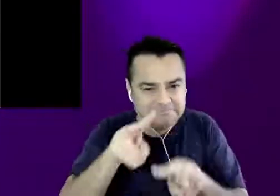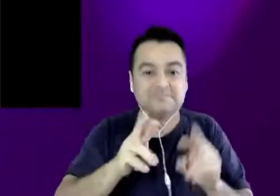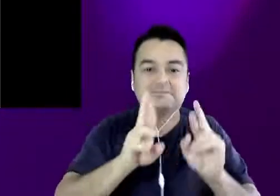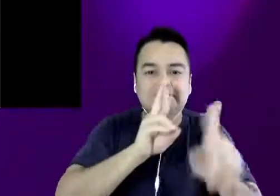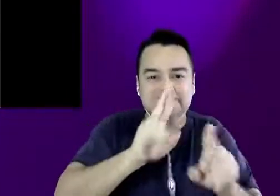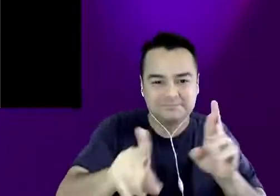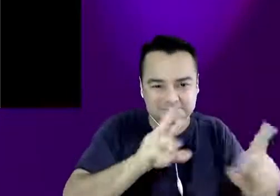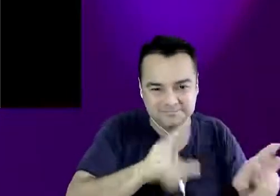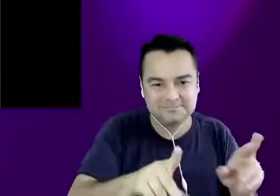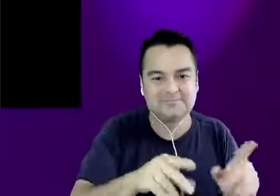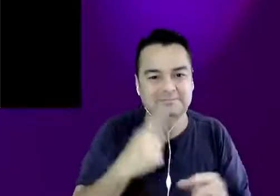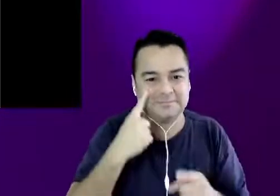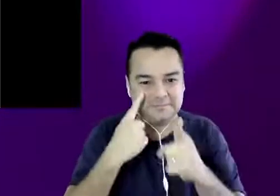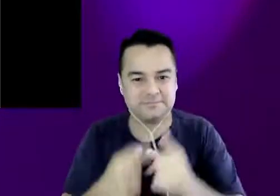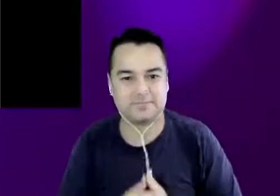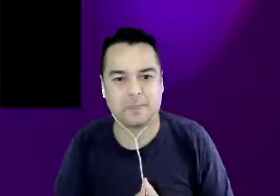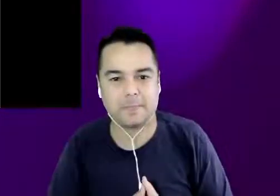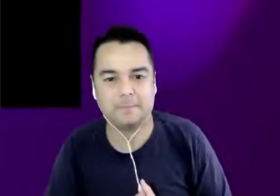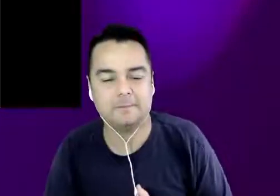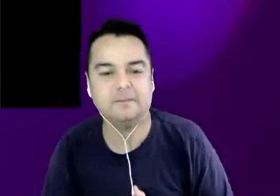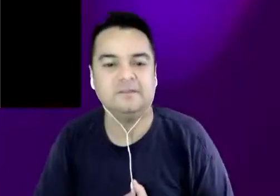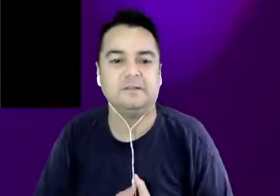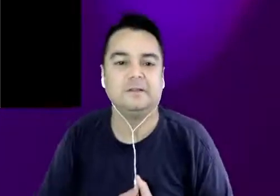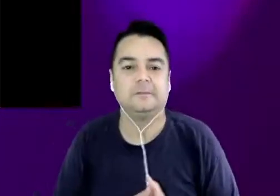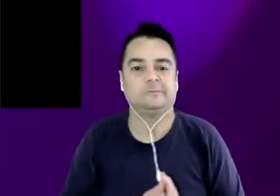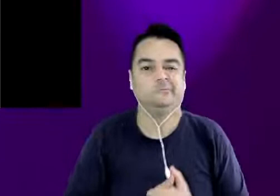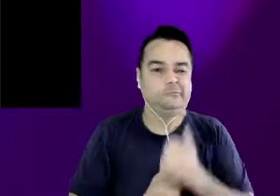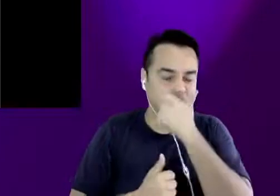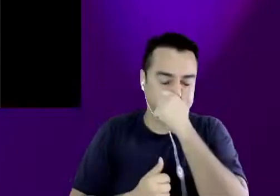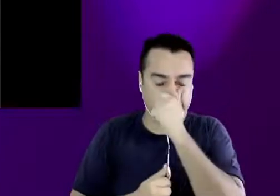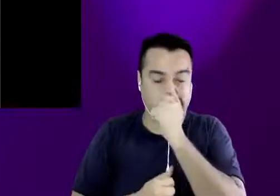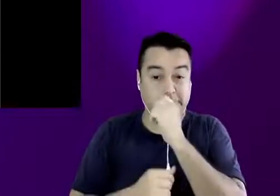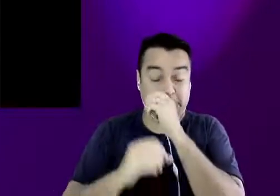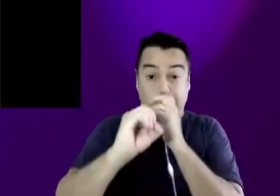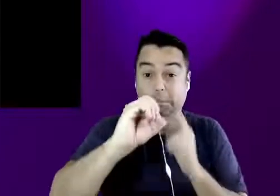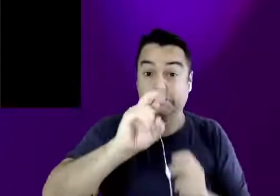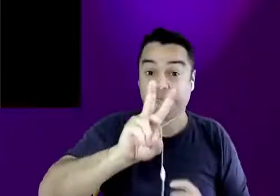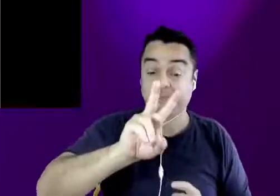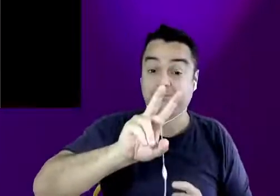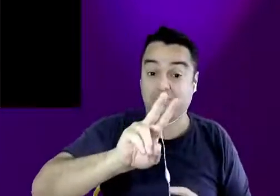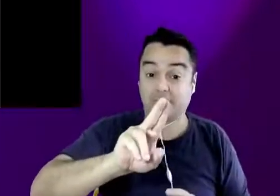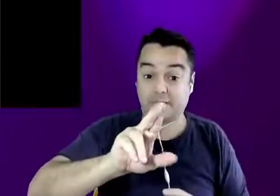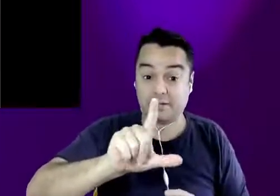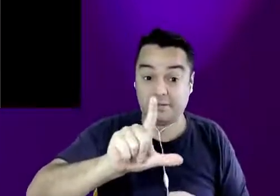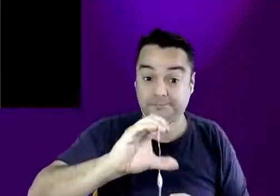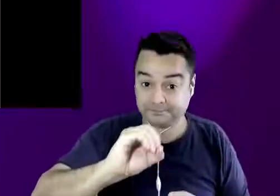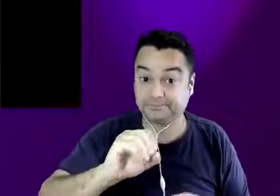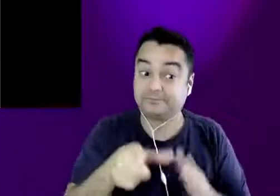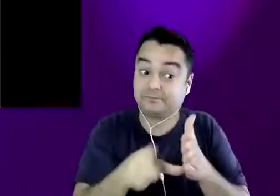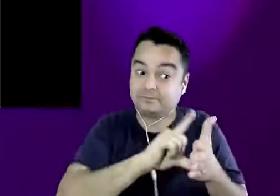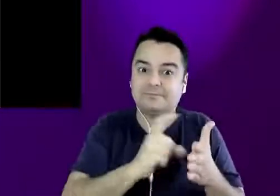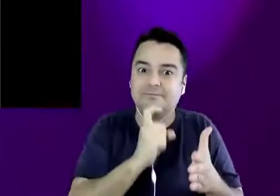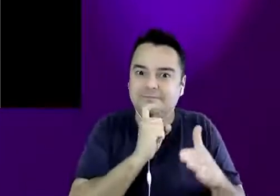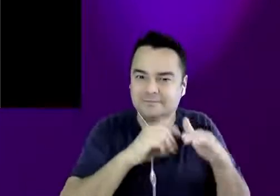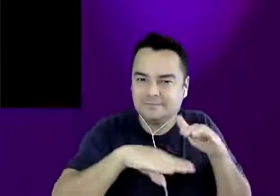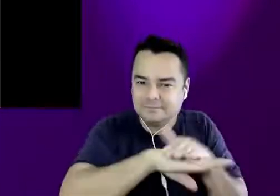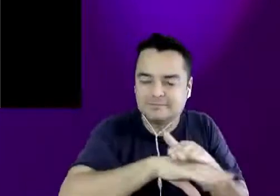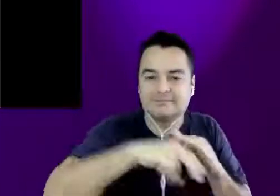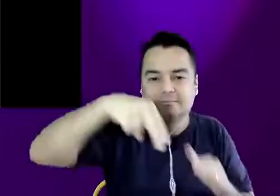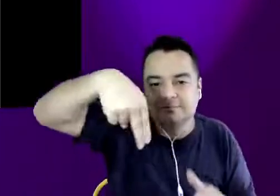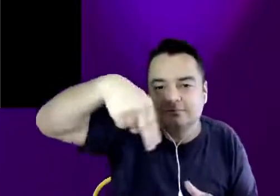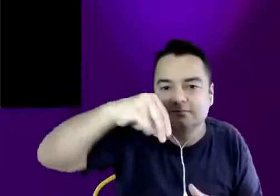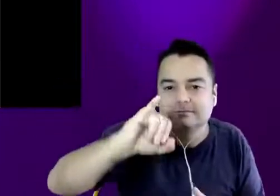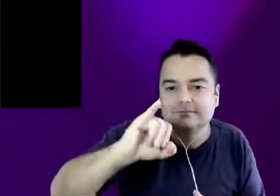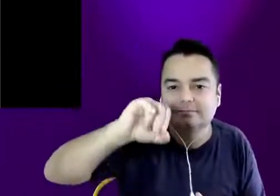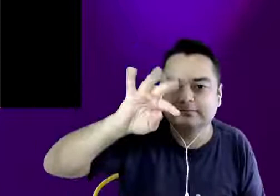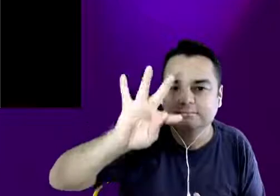eggs before you freeze them into liquid nitrogen. So there are so many different devices that each